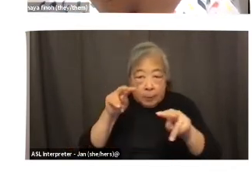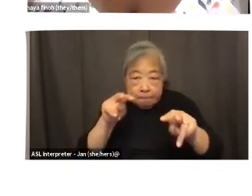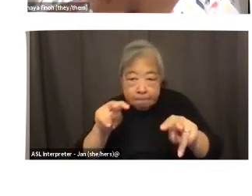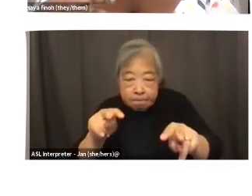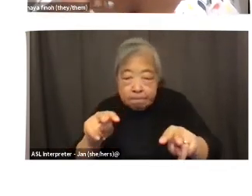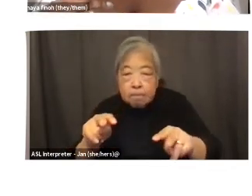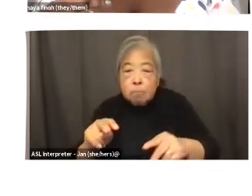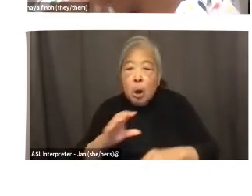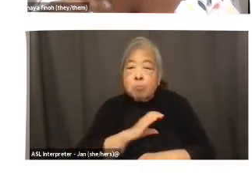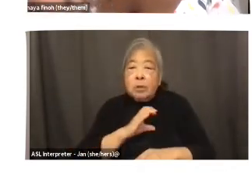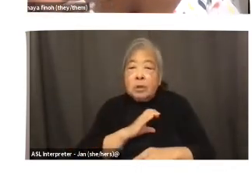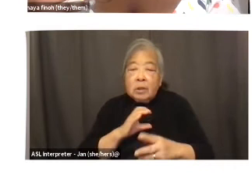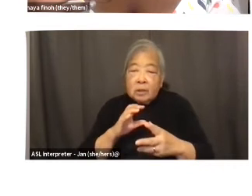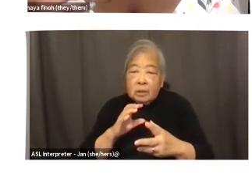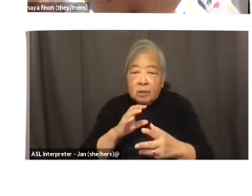policed.